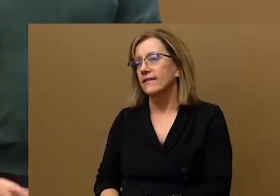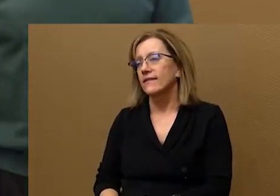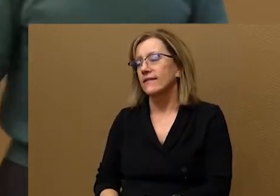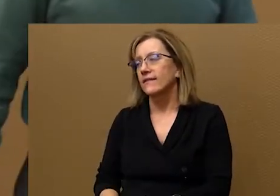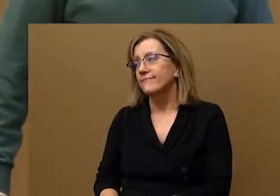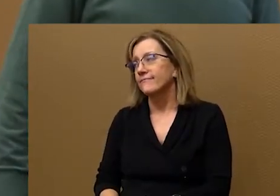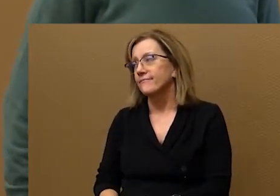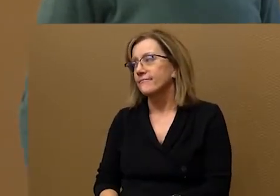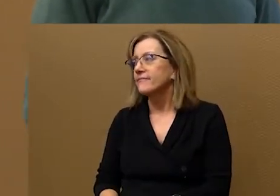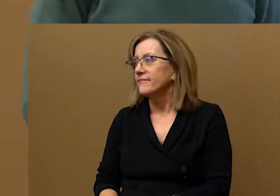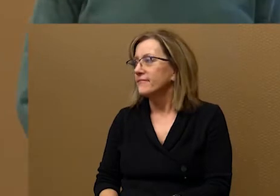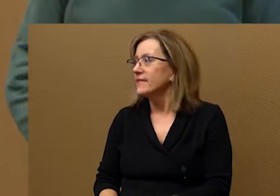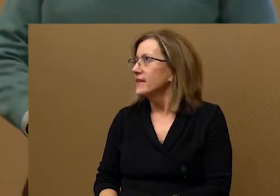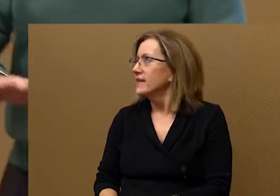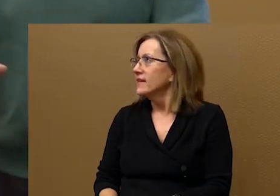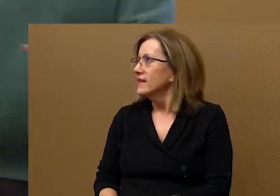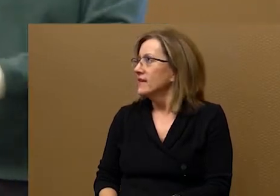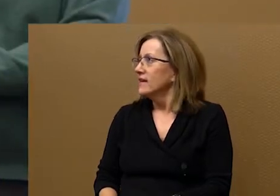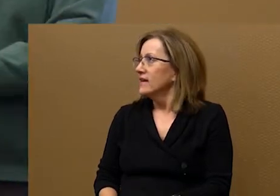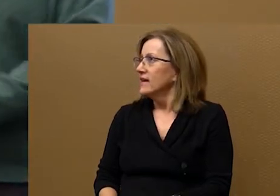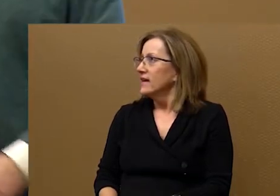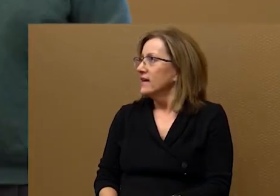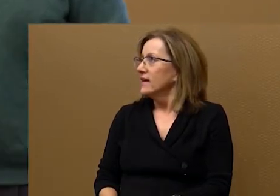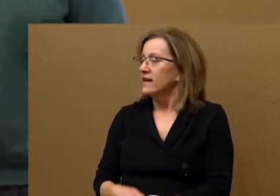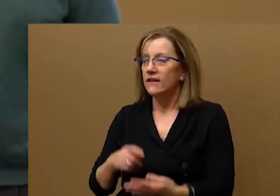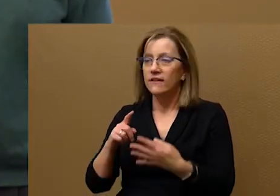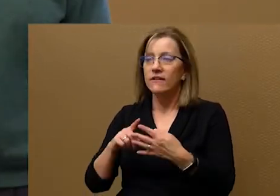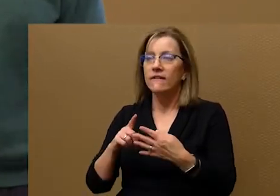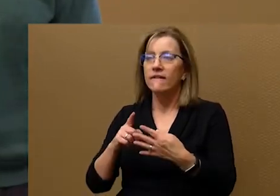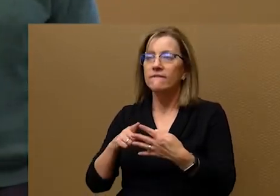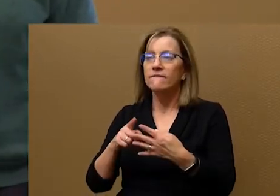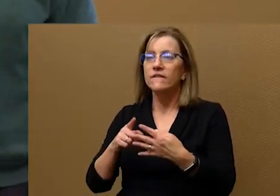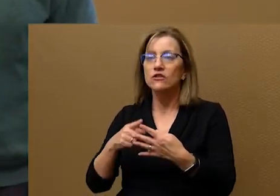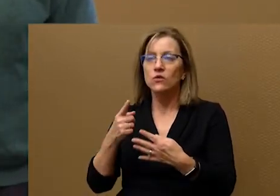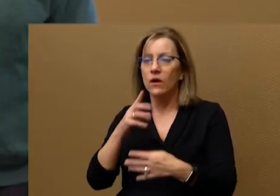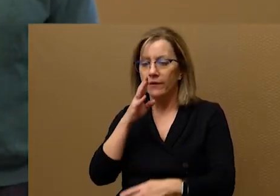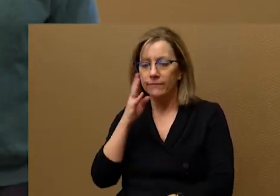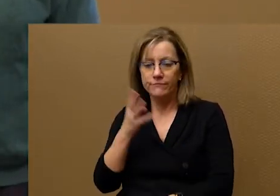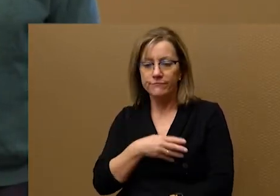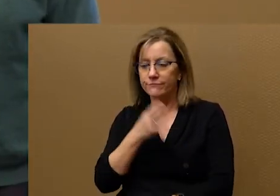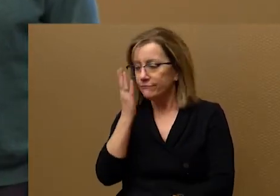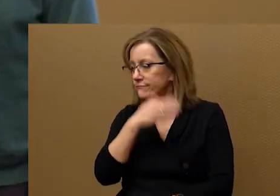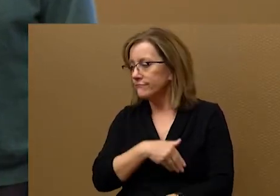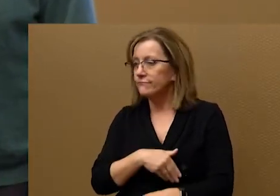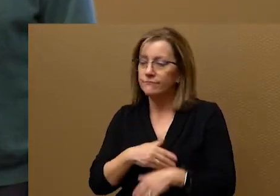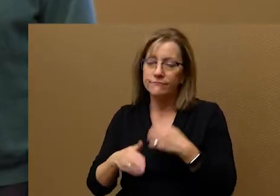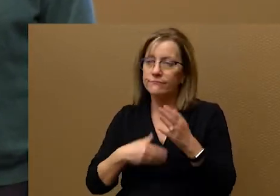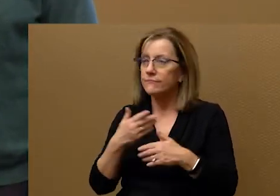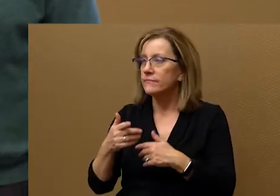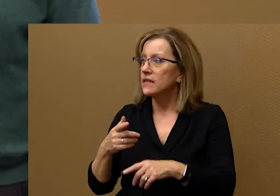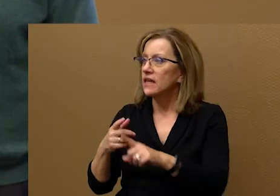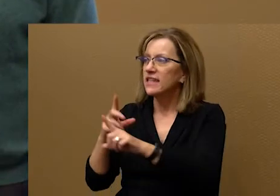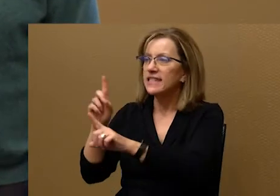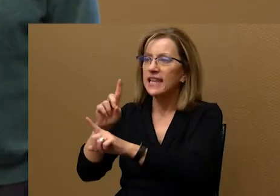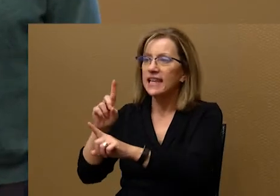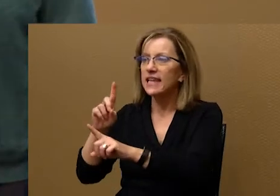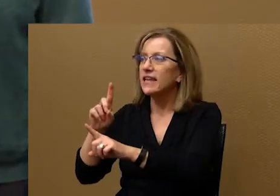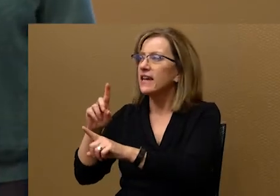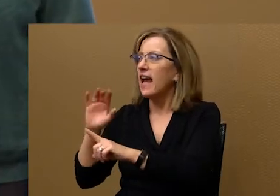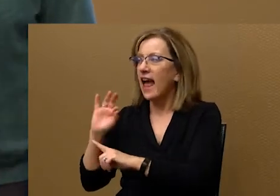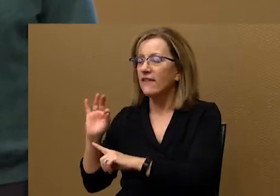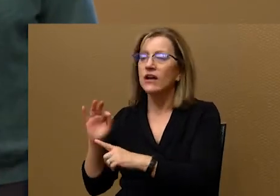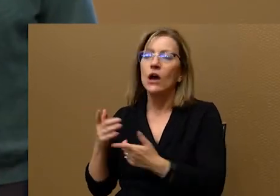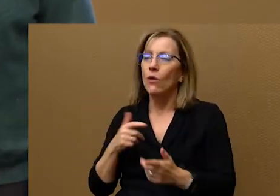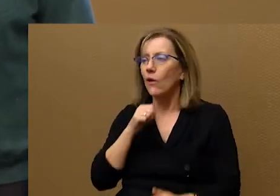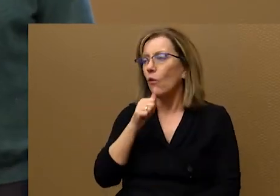Okay, first one. Not noticing. What's the grade? F, D, mean, it